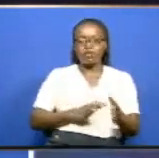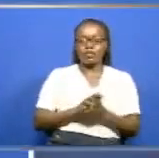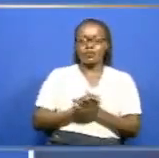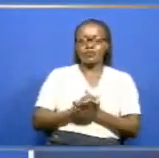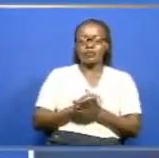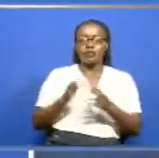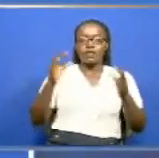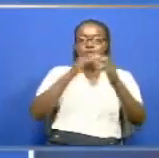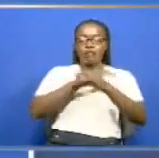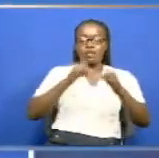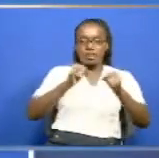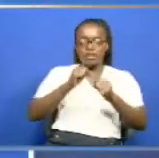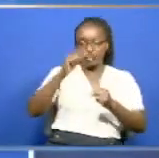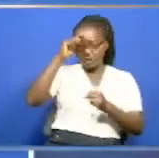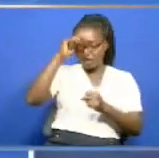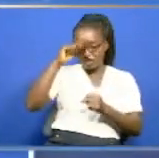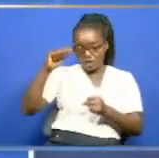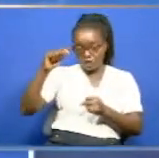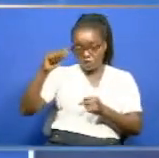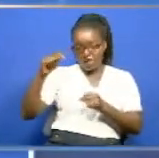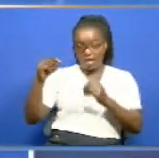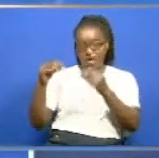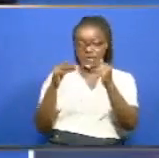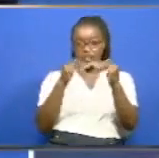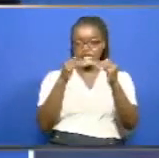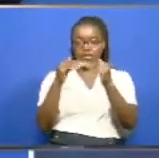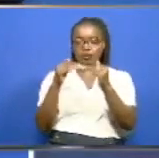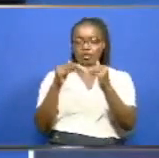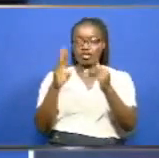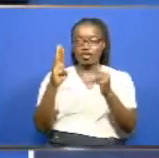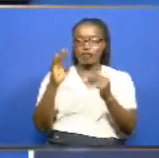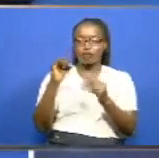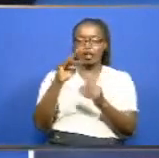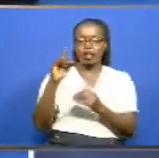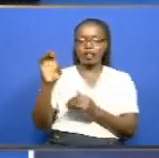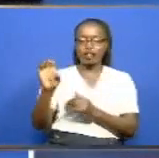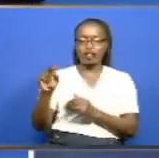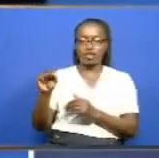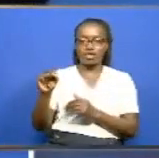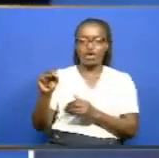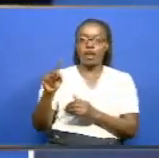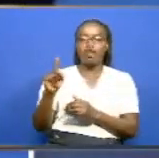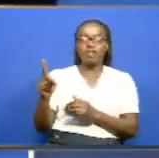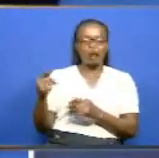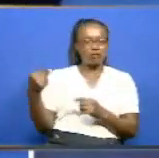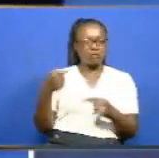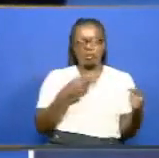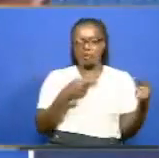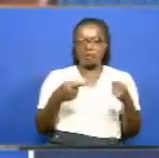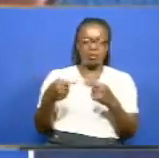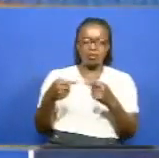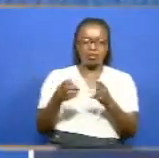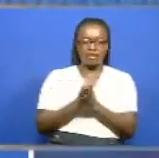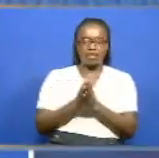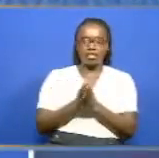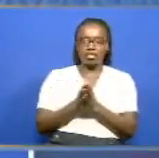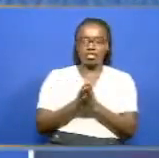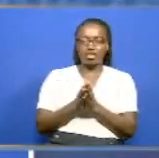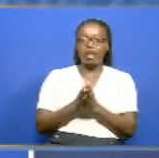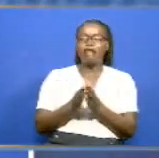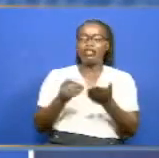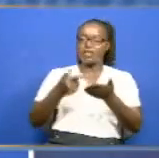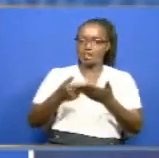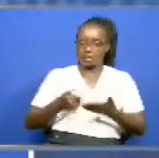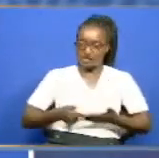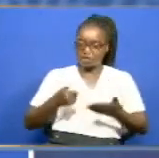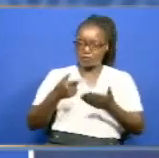Donald Trump and his Democratic challenger Joe Biden fiercely challenged in one of the most chaotic and rancorous White House debates